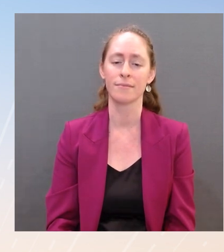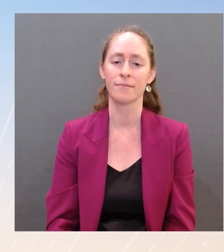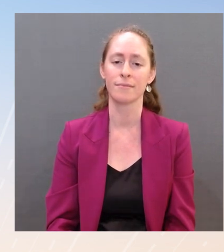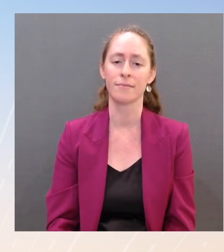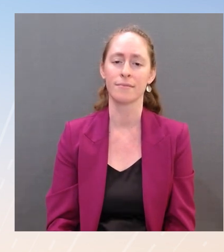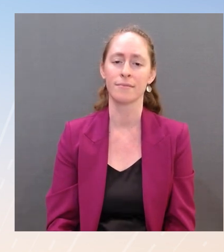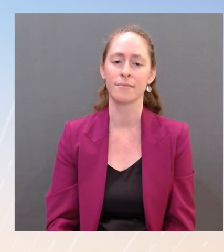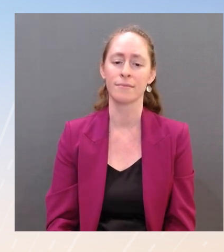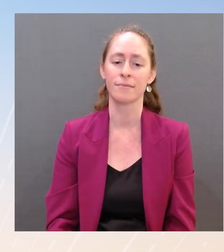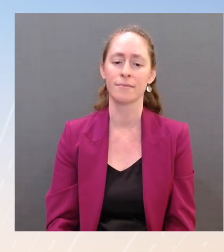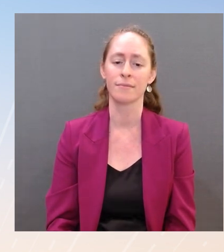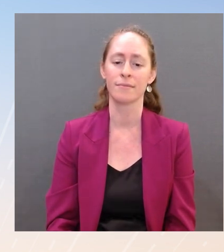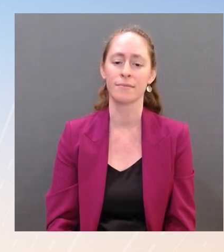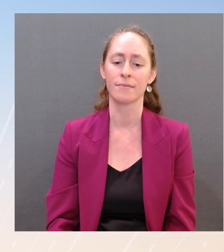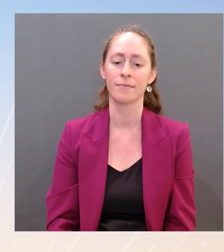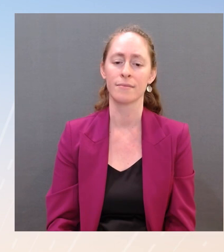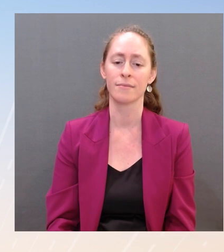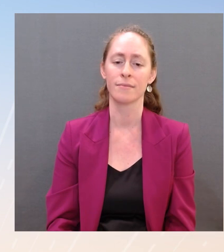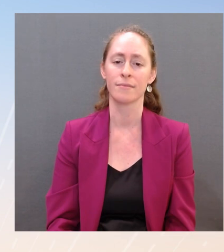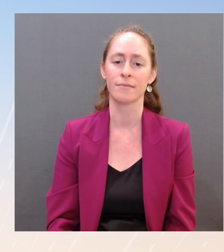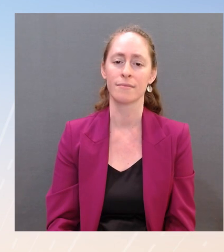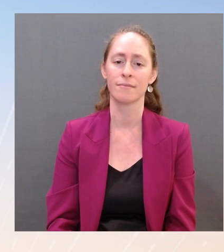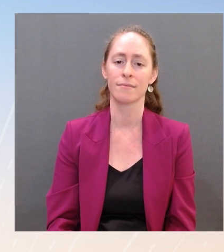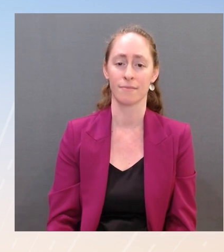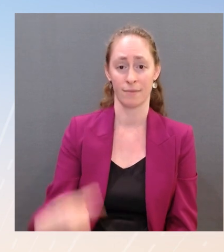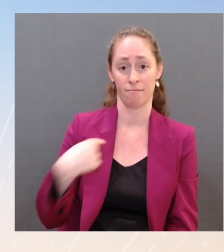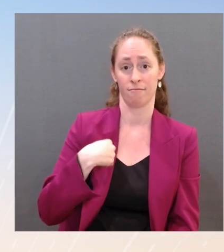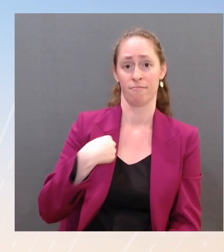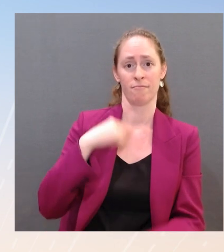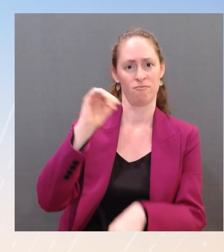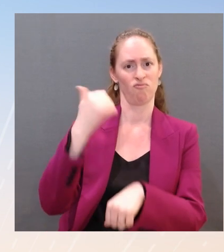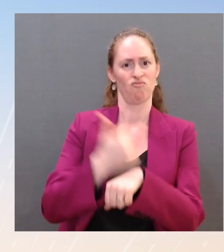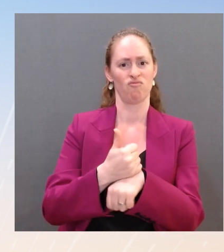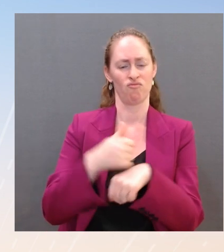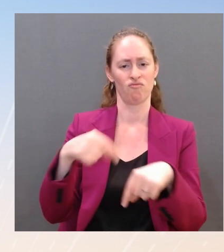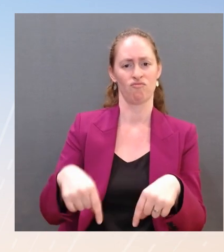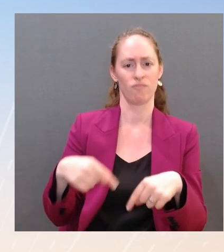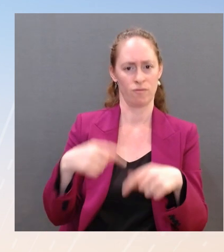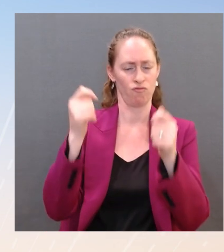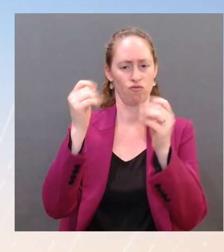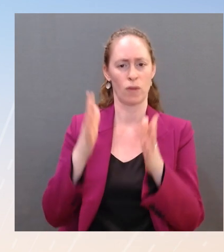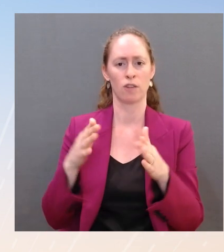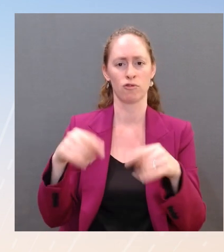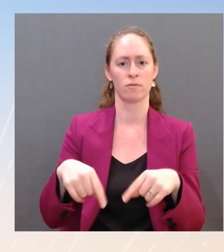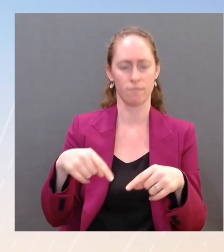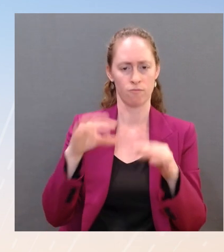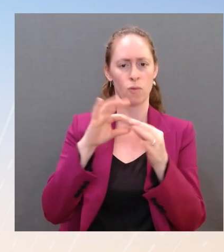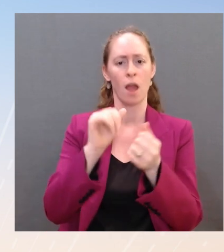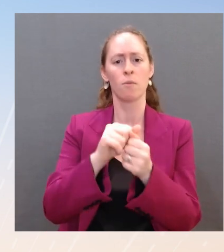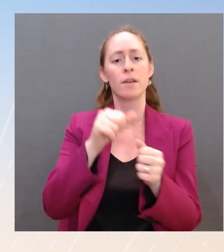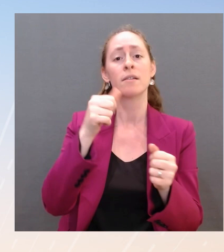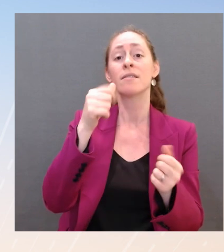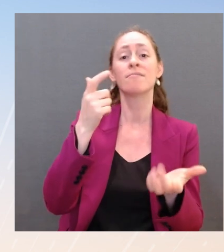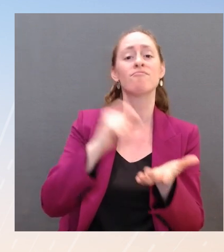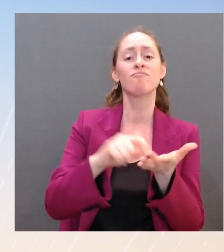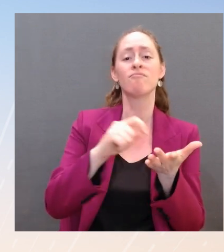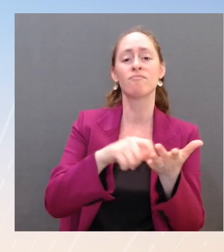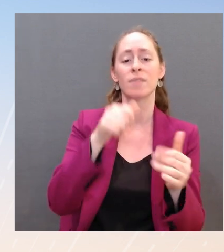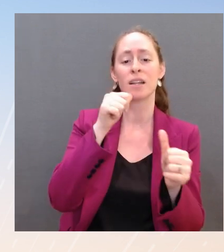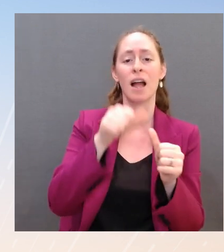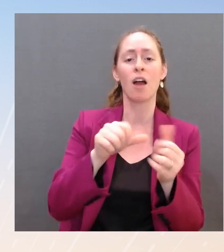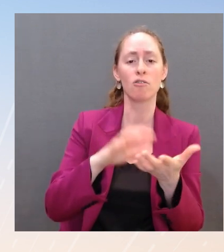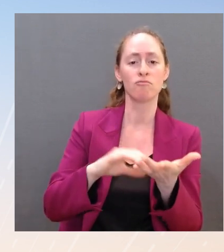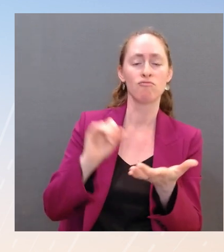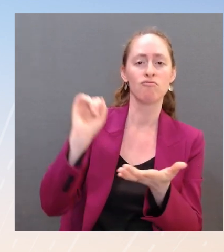I am the founder and executive director of Letters to Strangers, the largest global youth for youth mental health nonprofit. I started my website